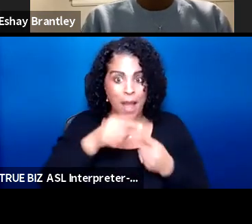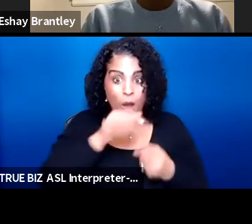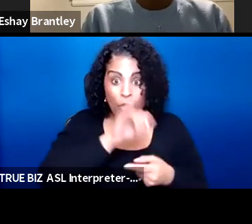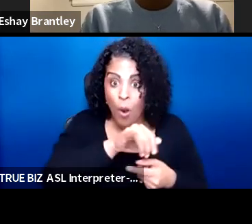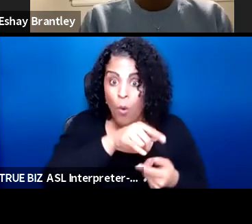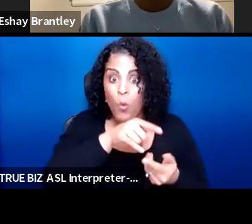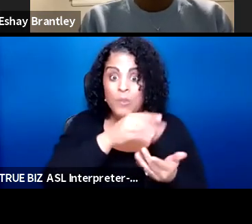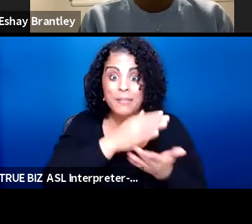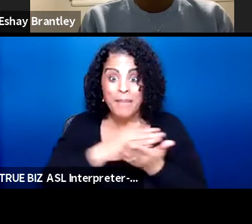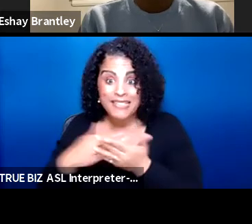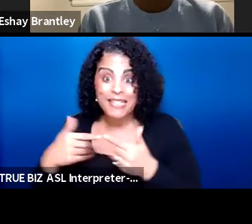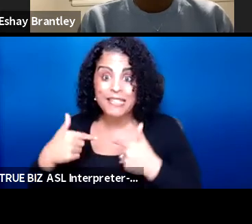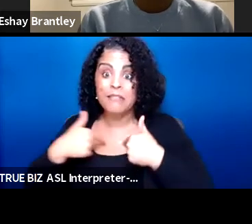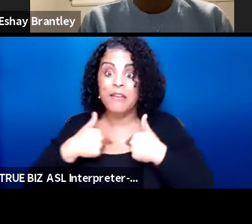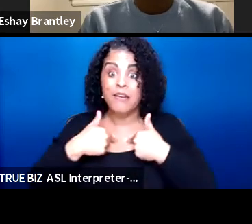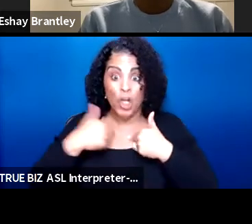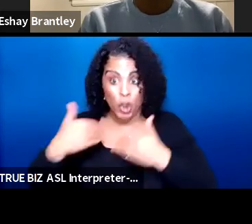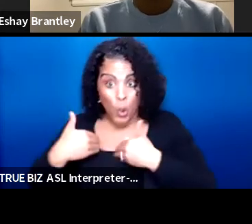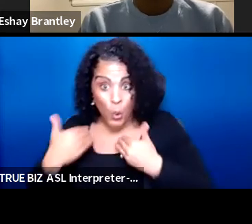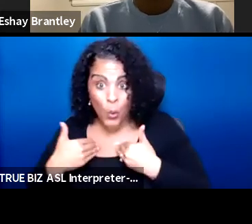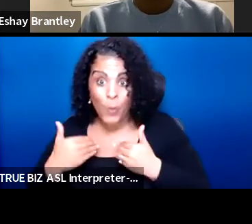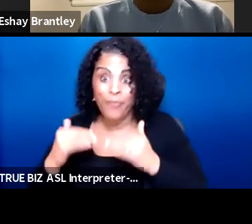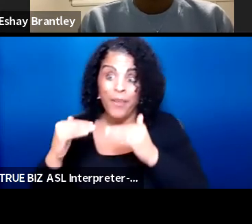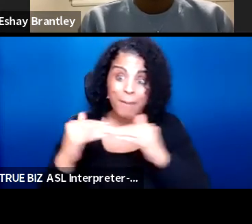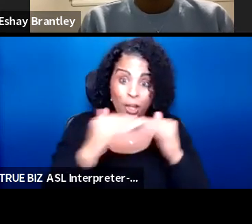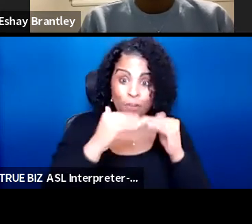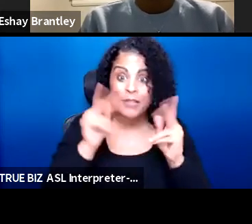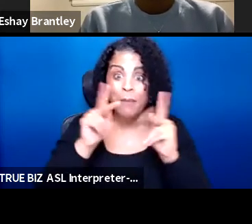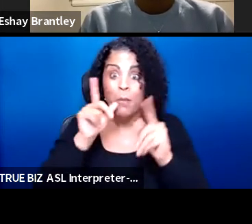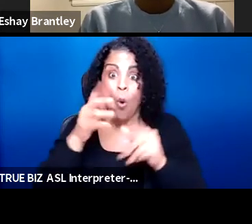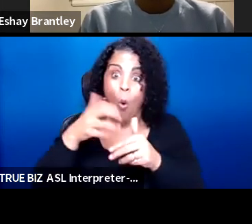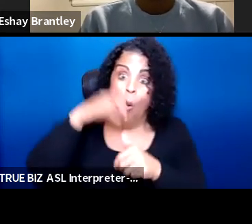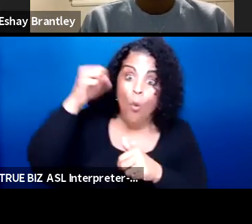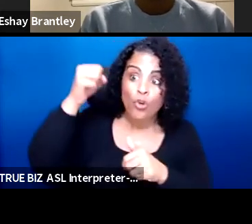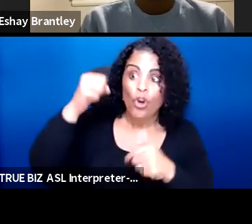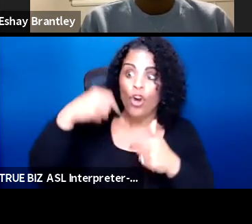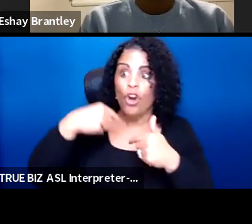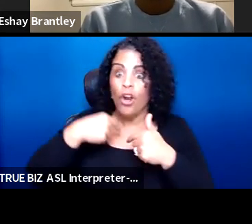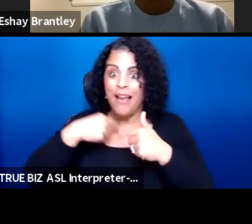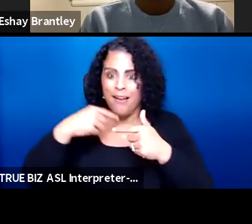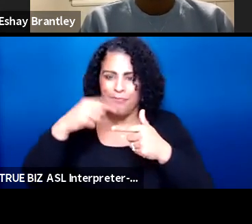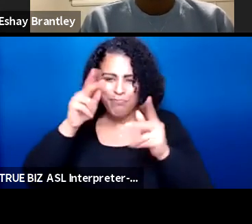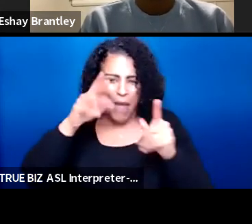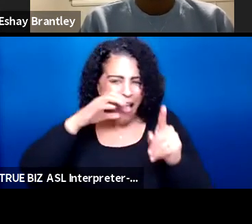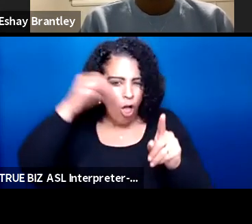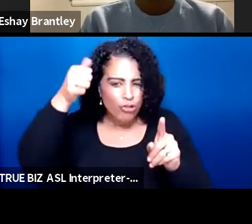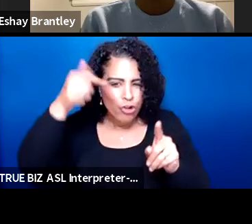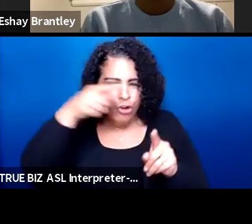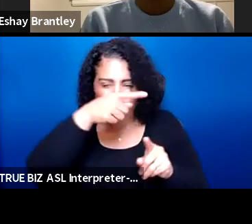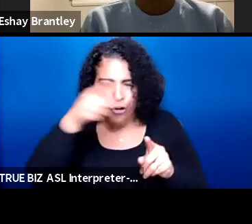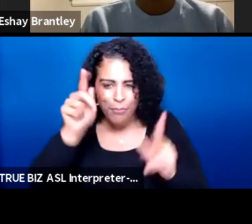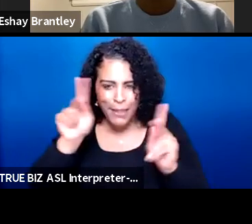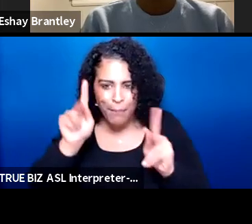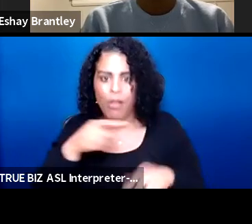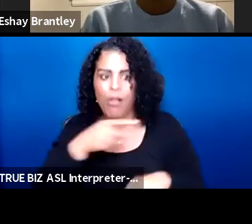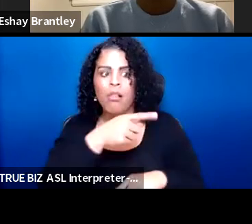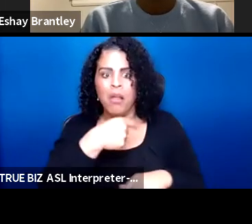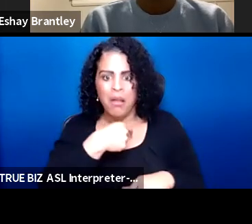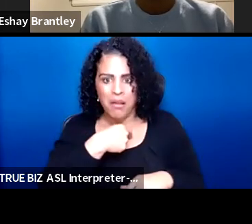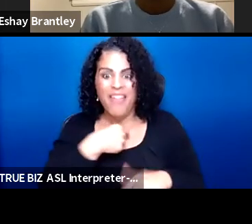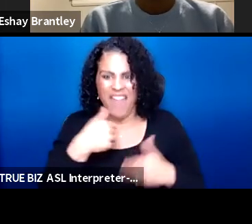youth or my peers or folks that are older than me, my elders, I've come to learn that there is a spectrum